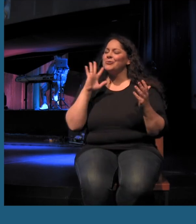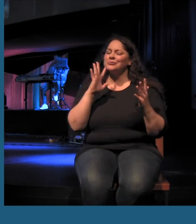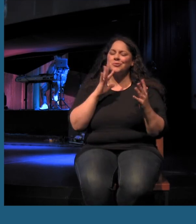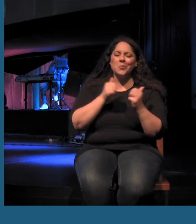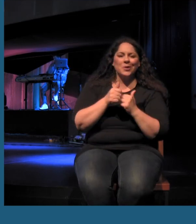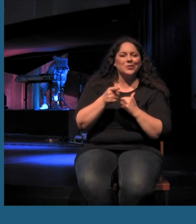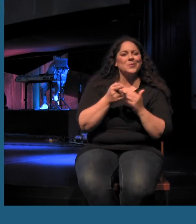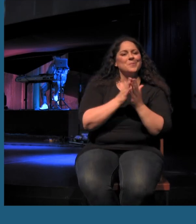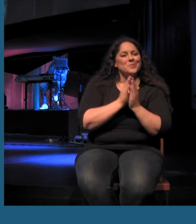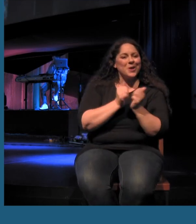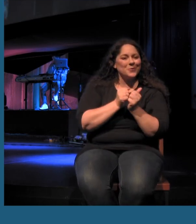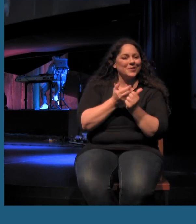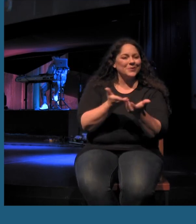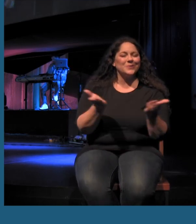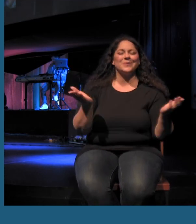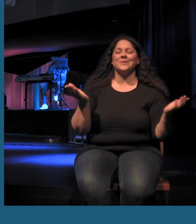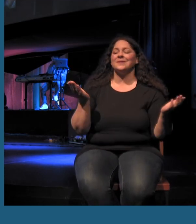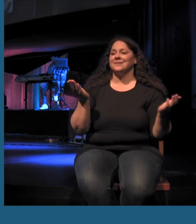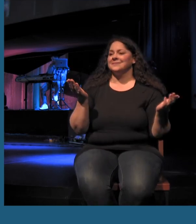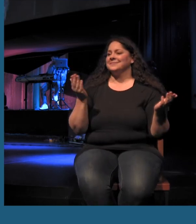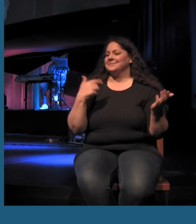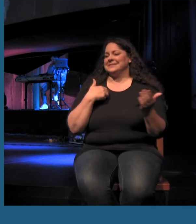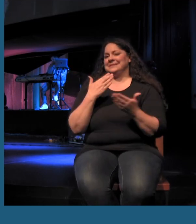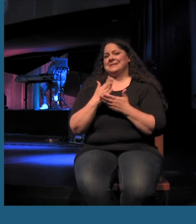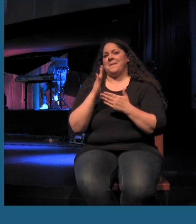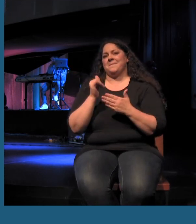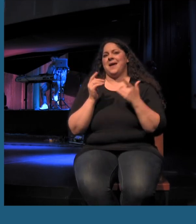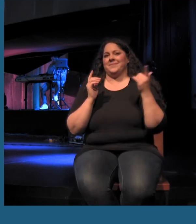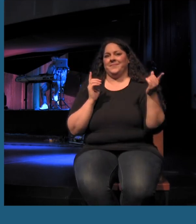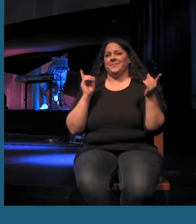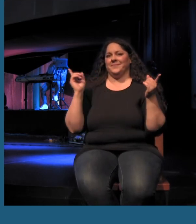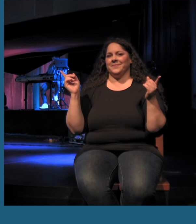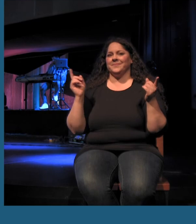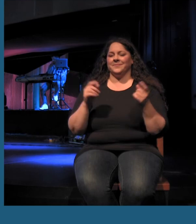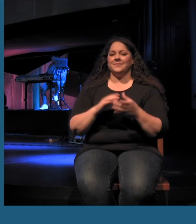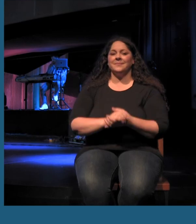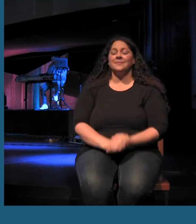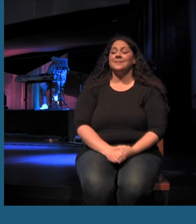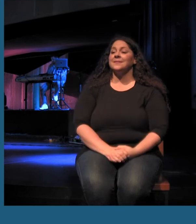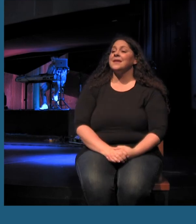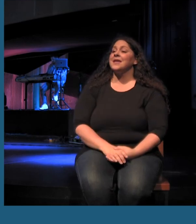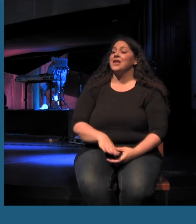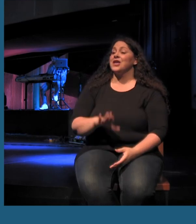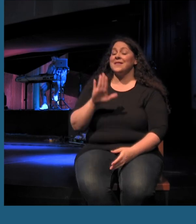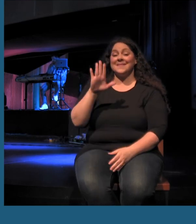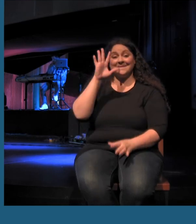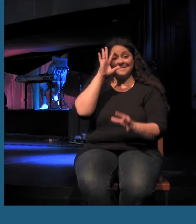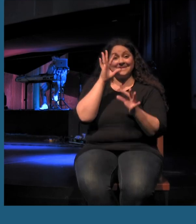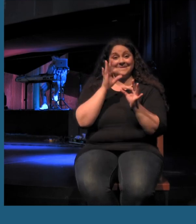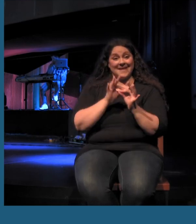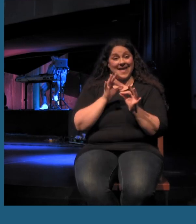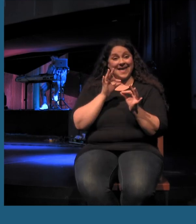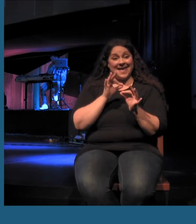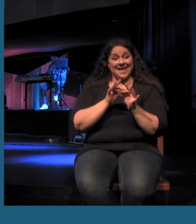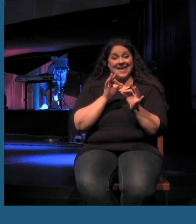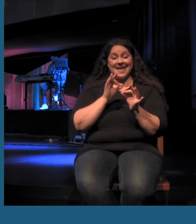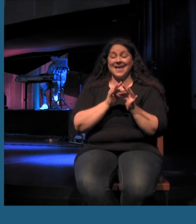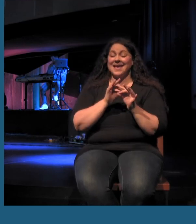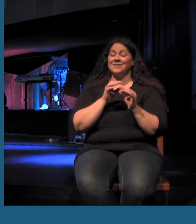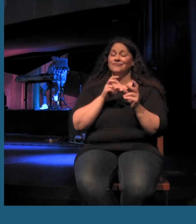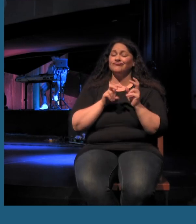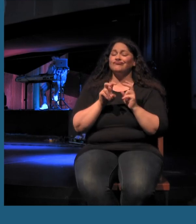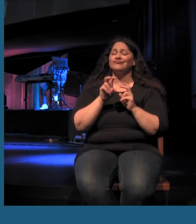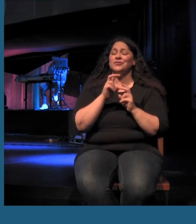you and pray with you if you'd like. Please stop by there after we dismiss. We'd love to walk through, because this journey of faith is not meant to be walked